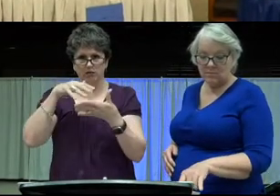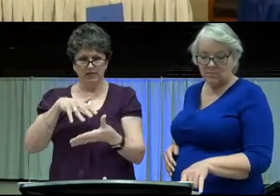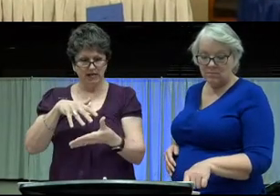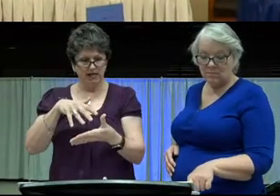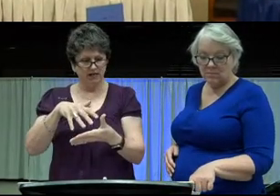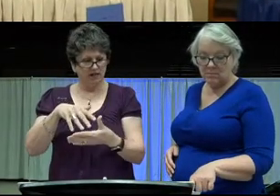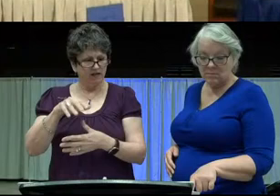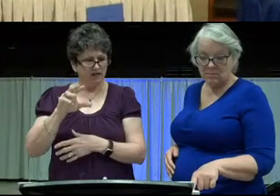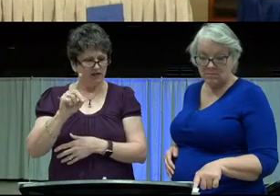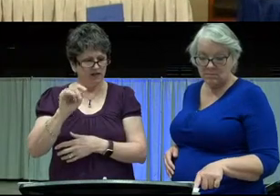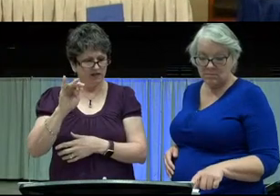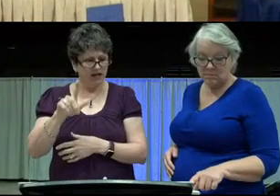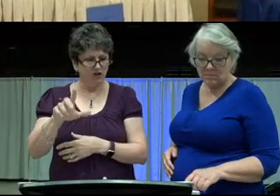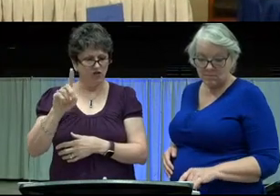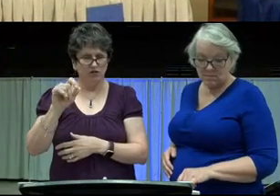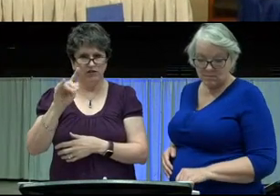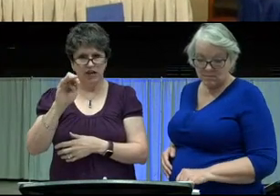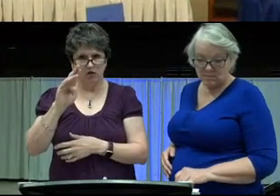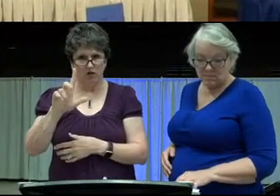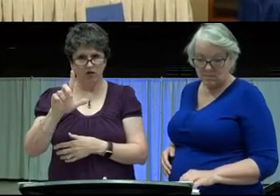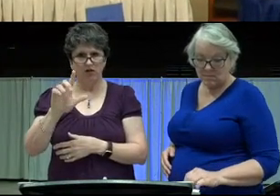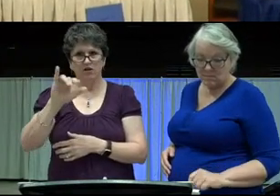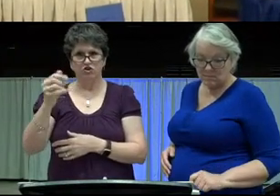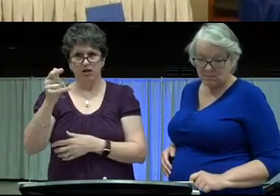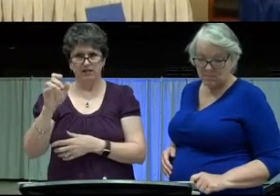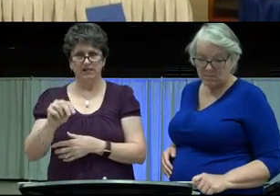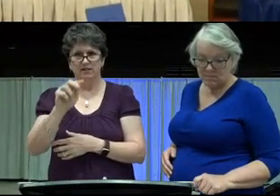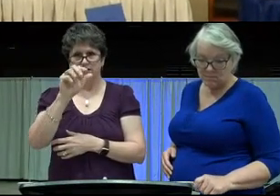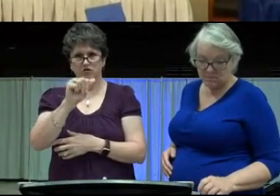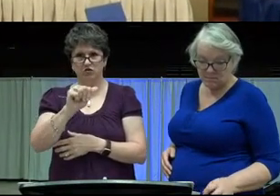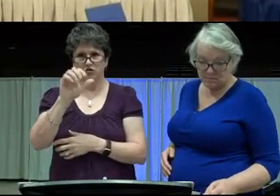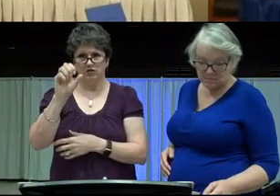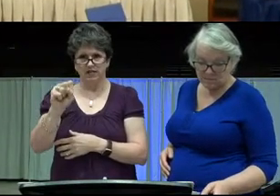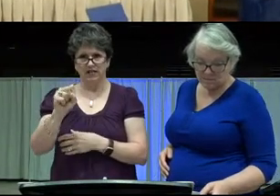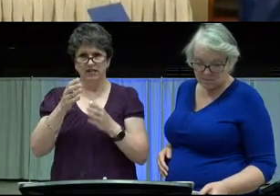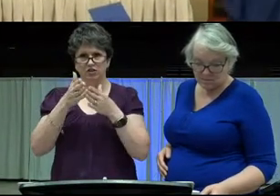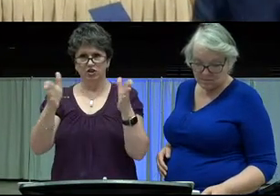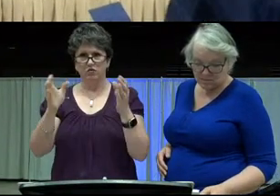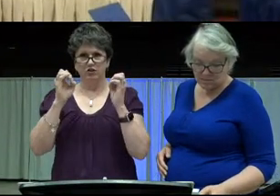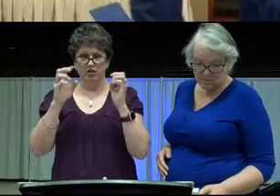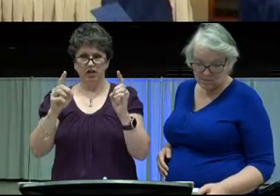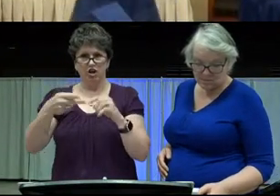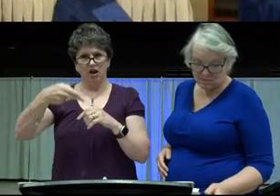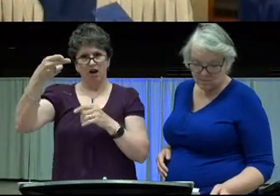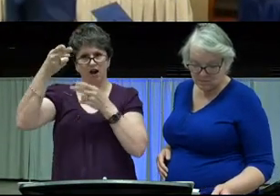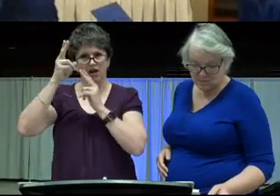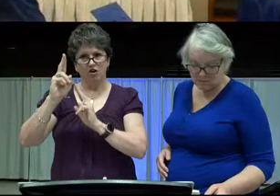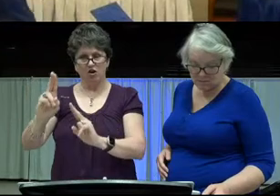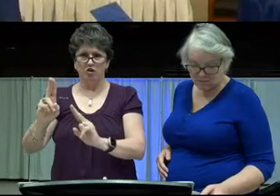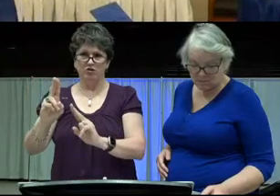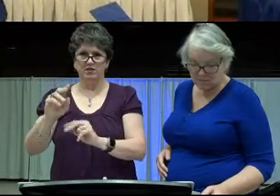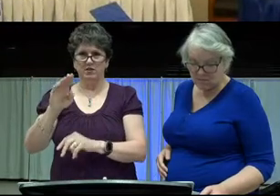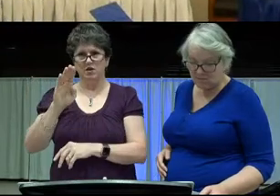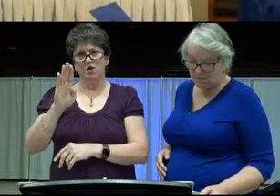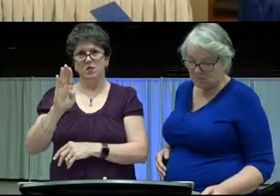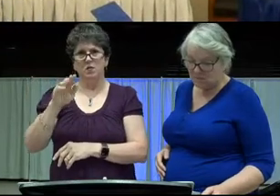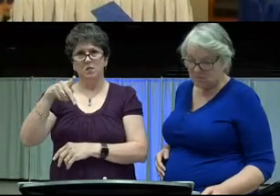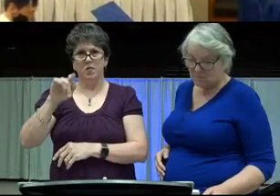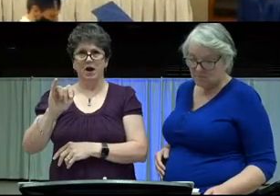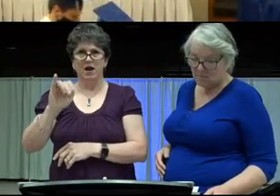Studies. Daniel Darrell Johnson, Associate of Science, General Education, High Honors, Phi Theta